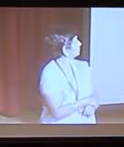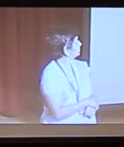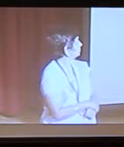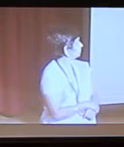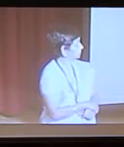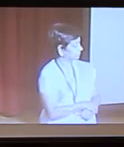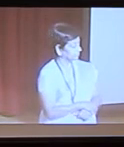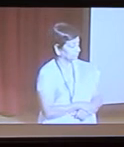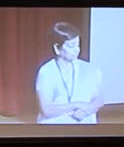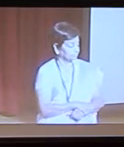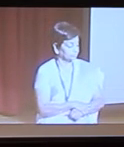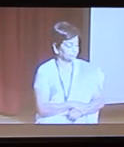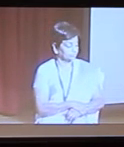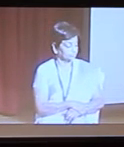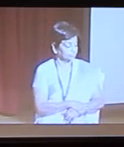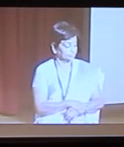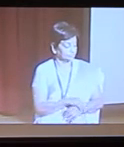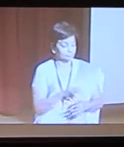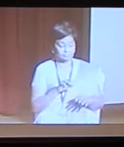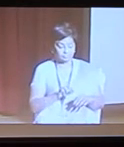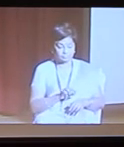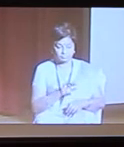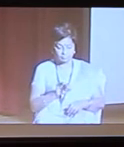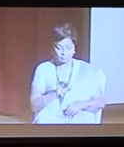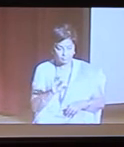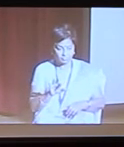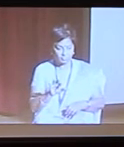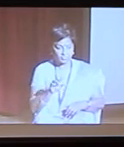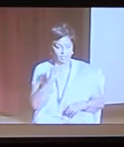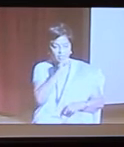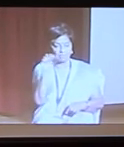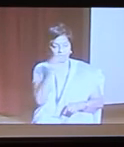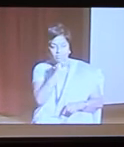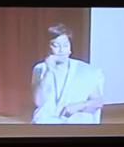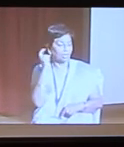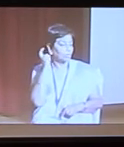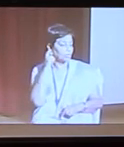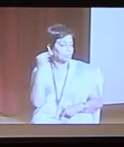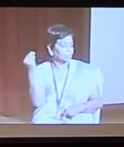Africa is the world's second largest and second most populous continent.